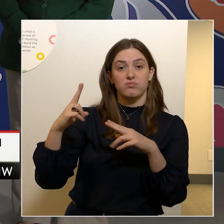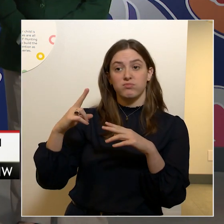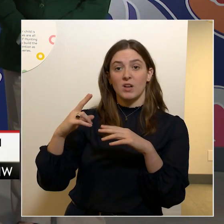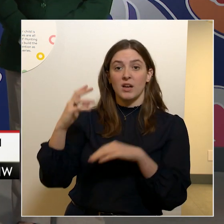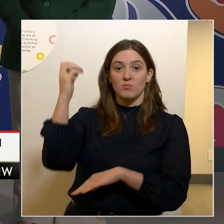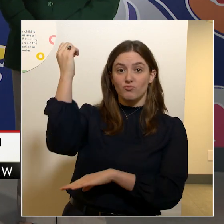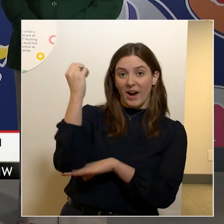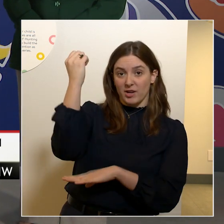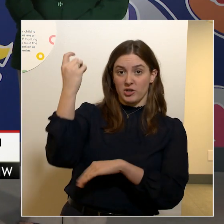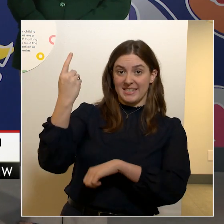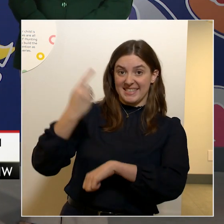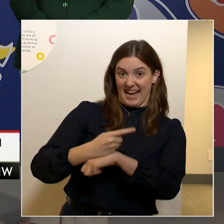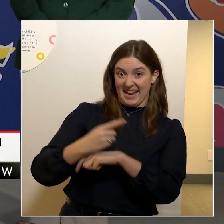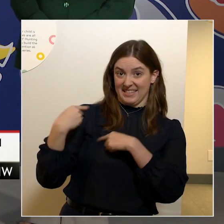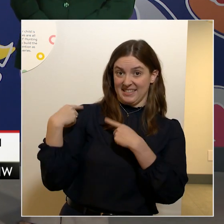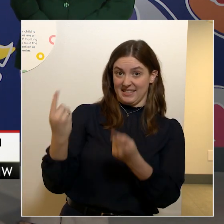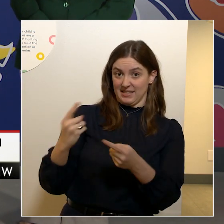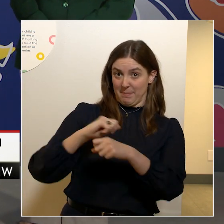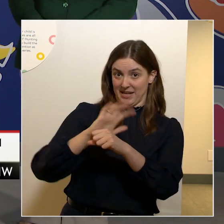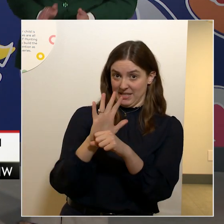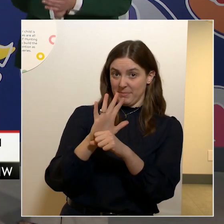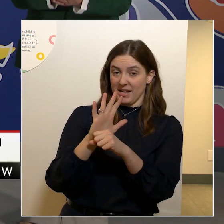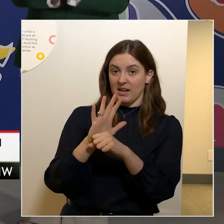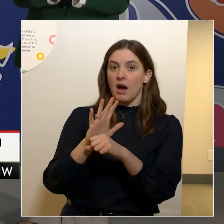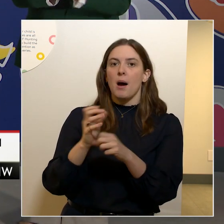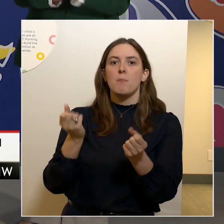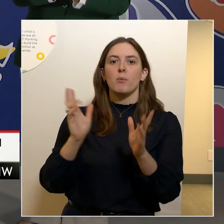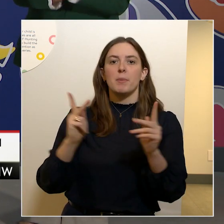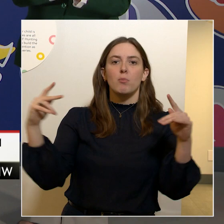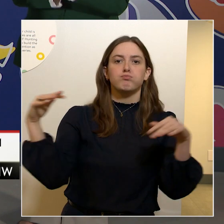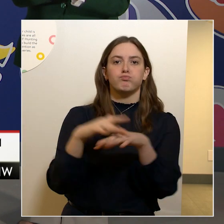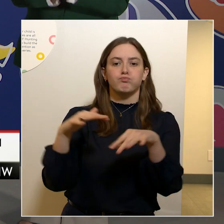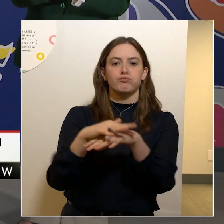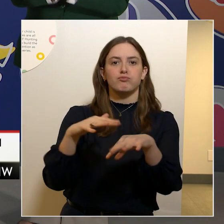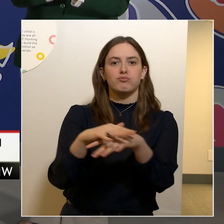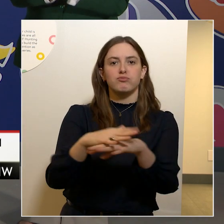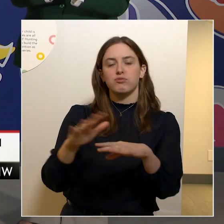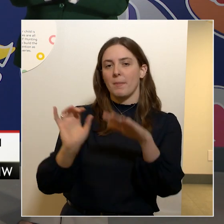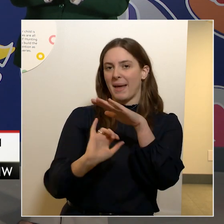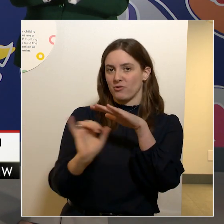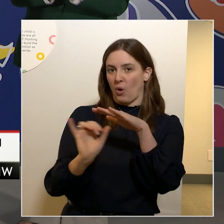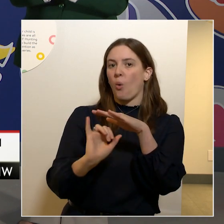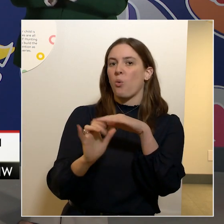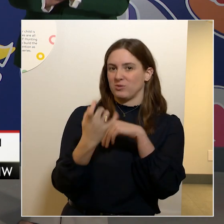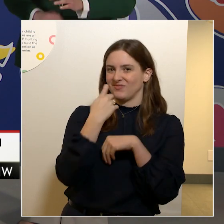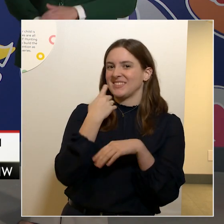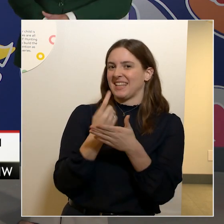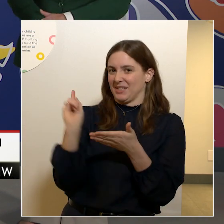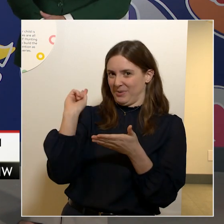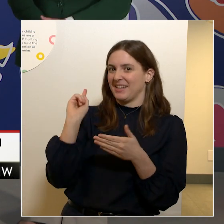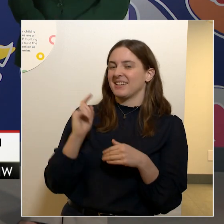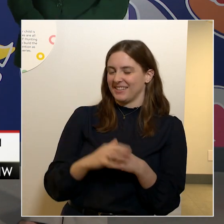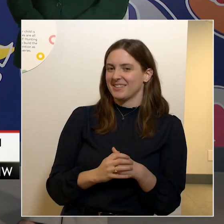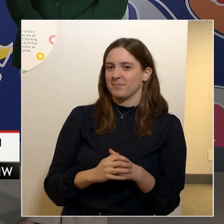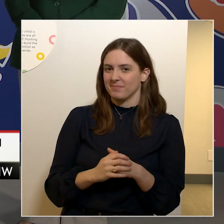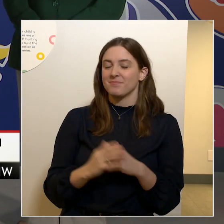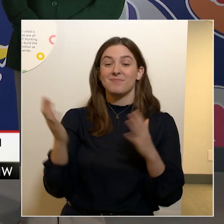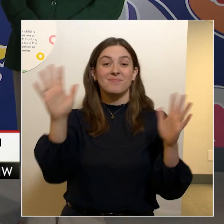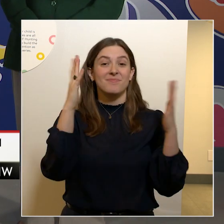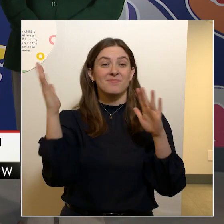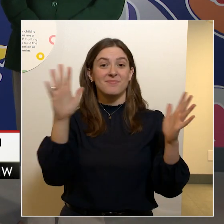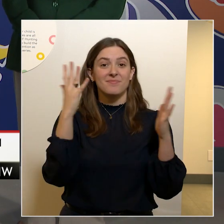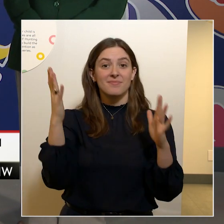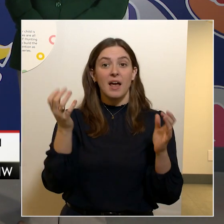last week. That's great news. And among those riders were our